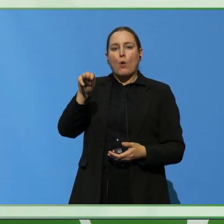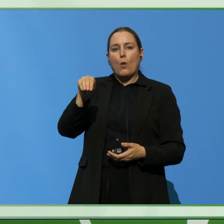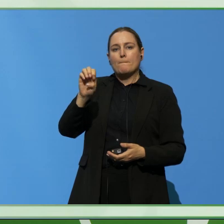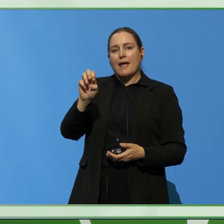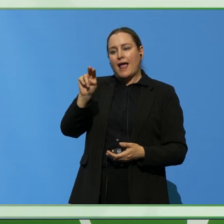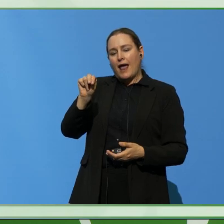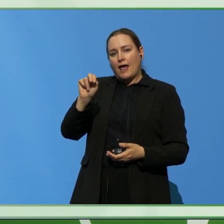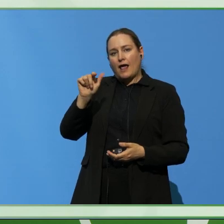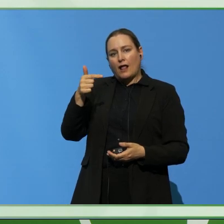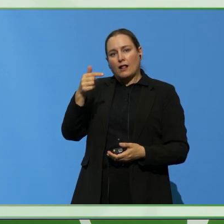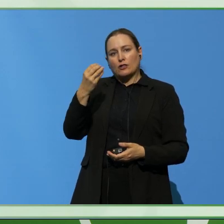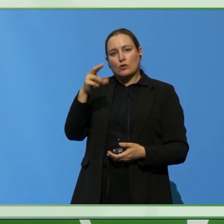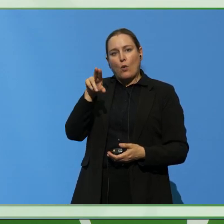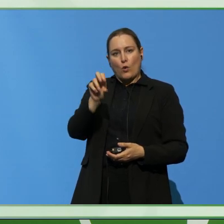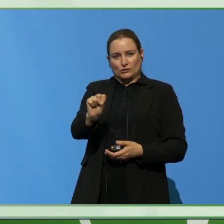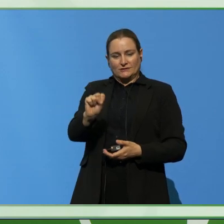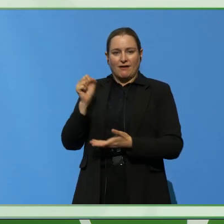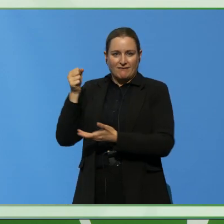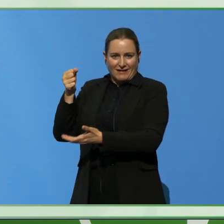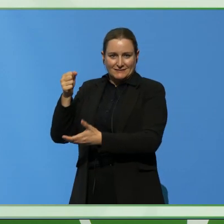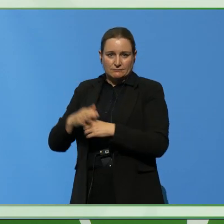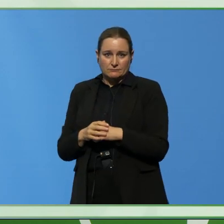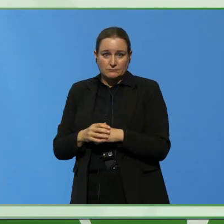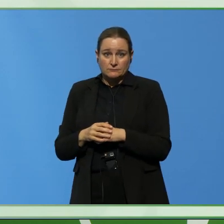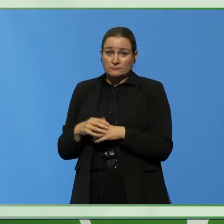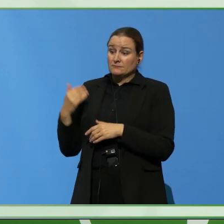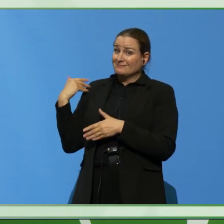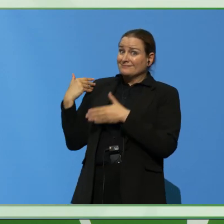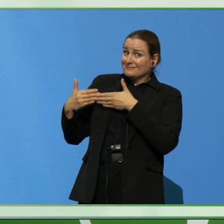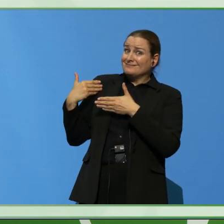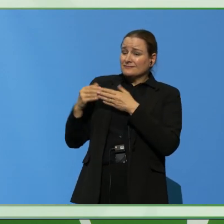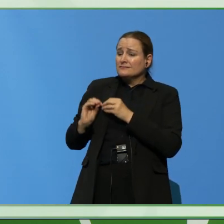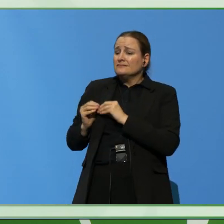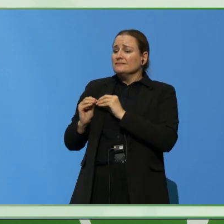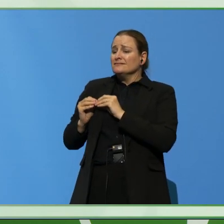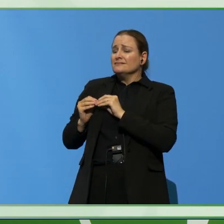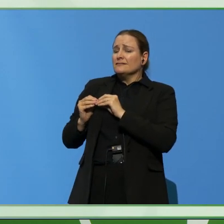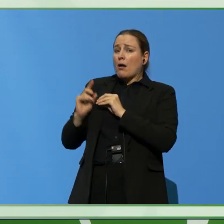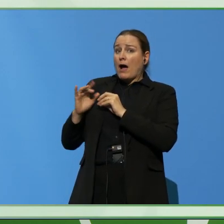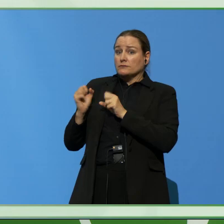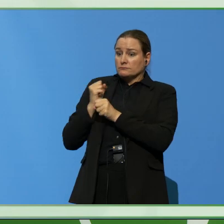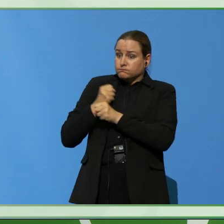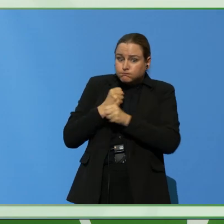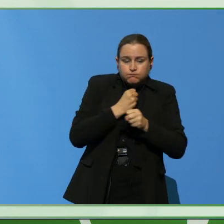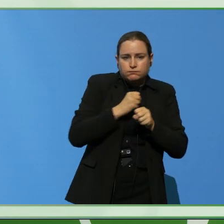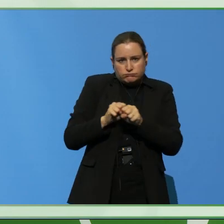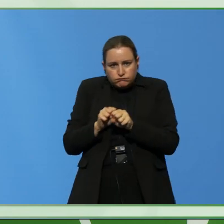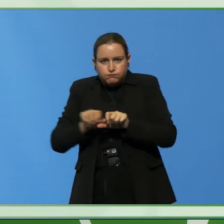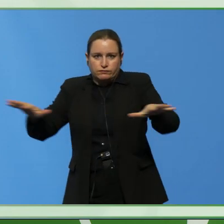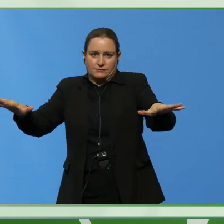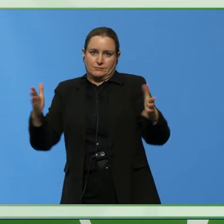but we now need to take off. AT4D also works anchored on the idea of community and